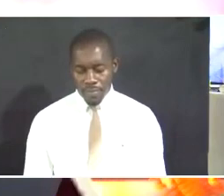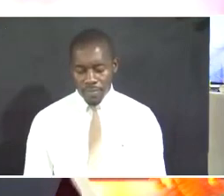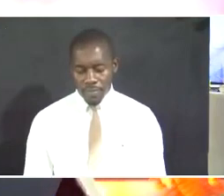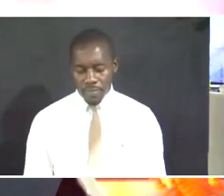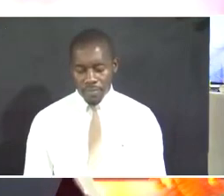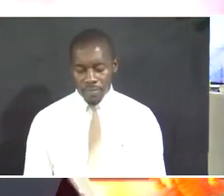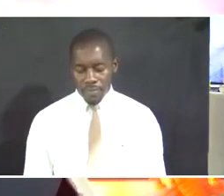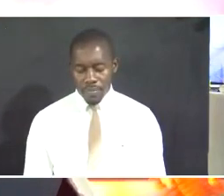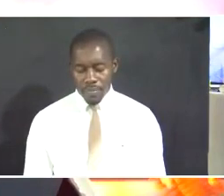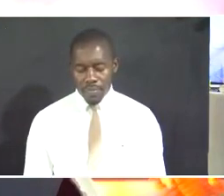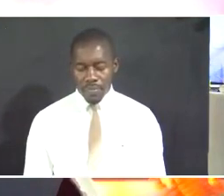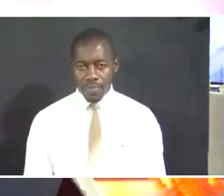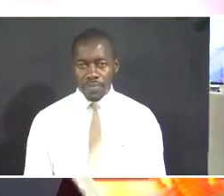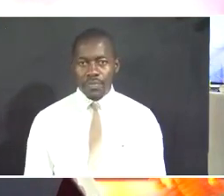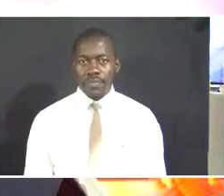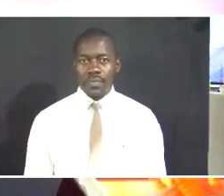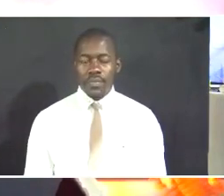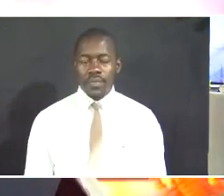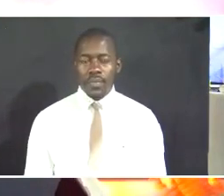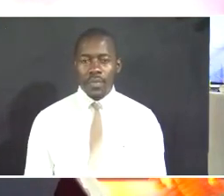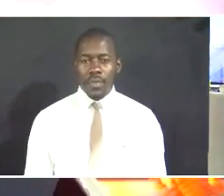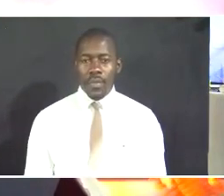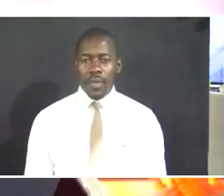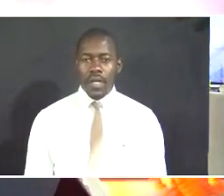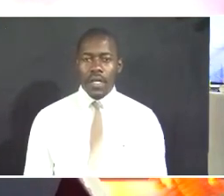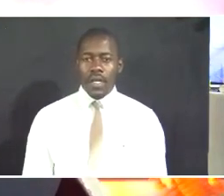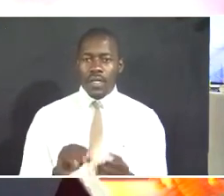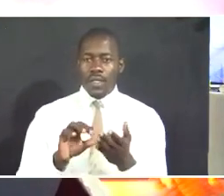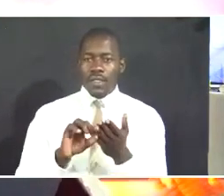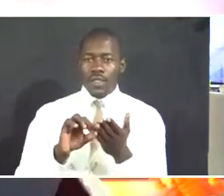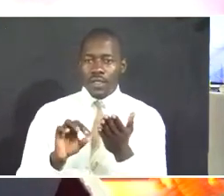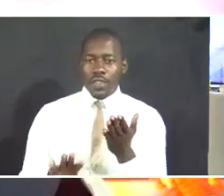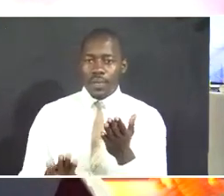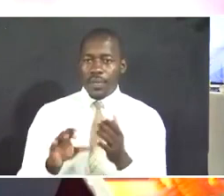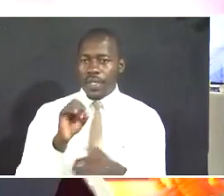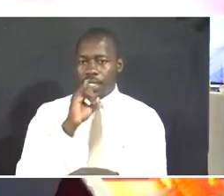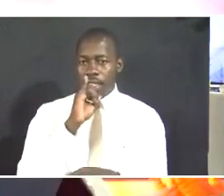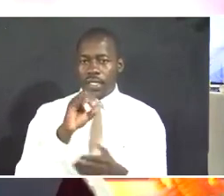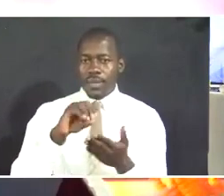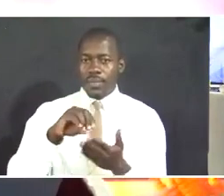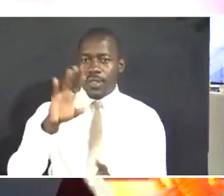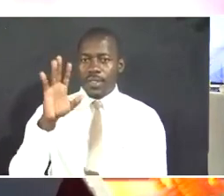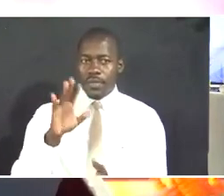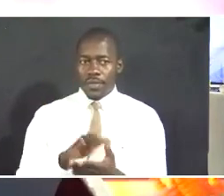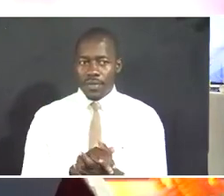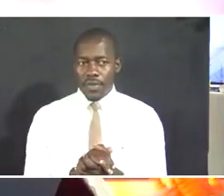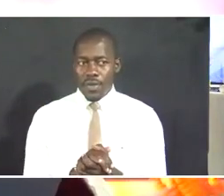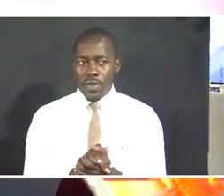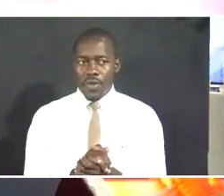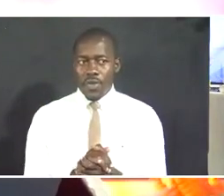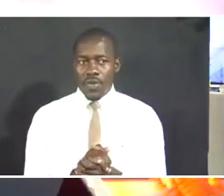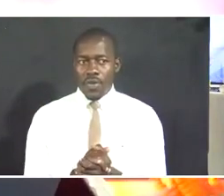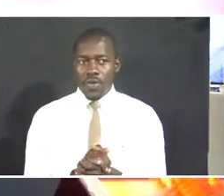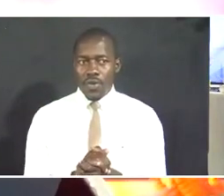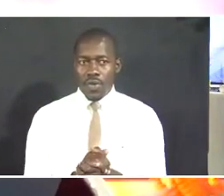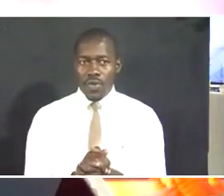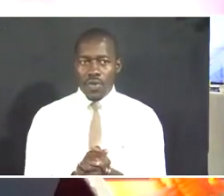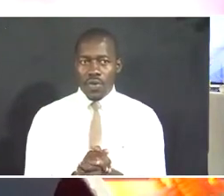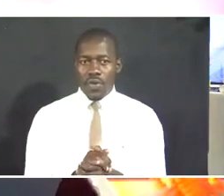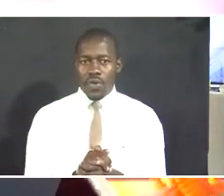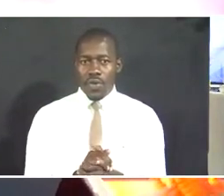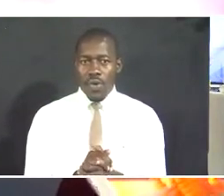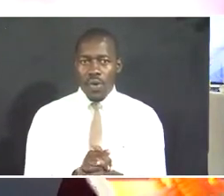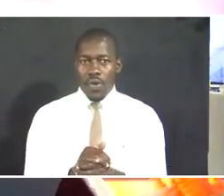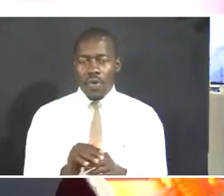to the parents. But let me tell you, cheap is expensive. Ask yourself, how much are you paying as a school fees? Is it worth? Is